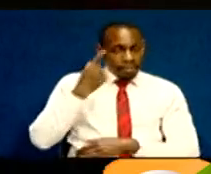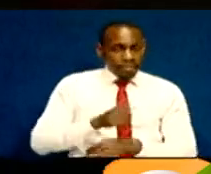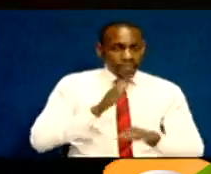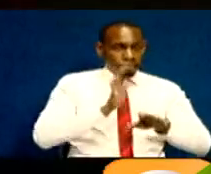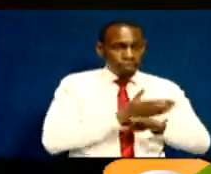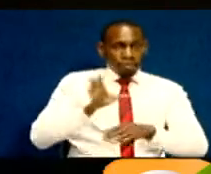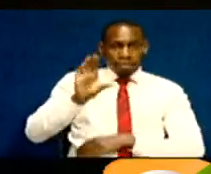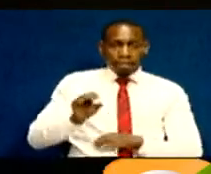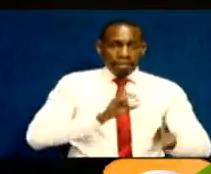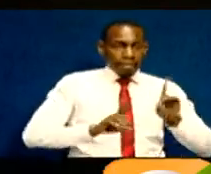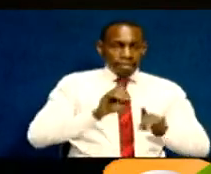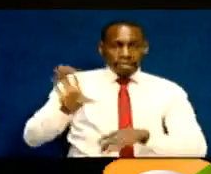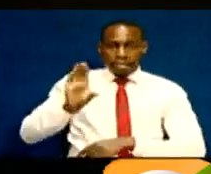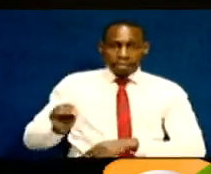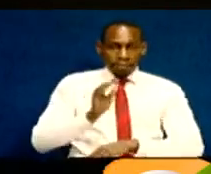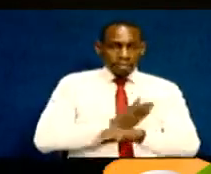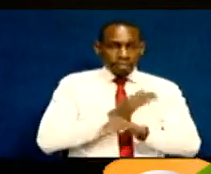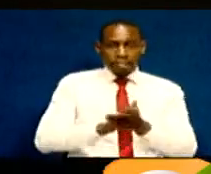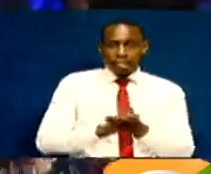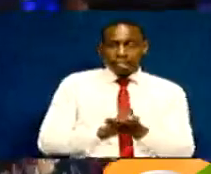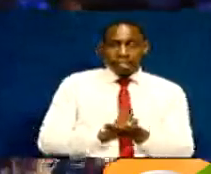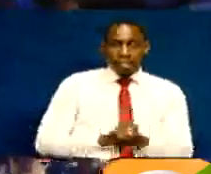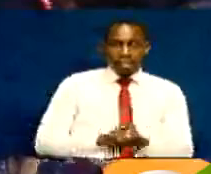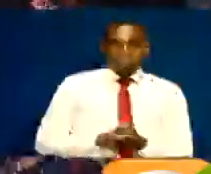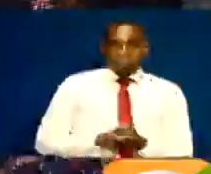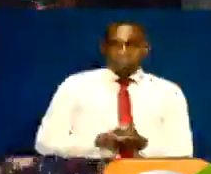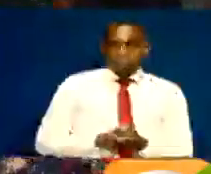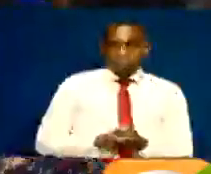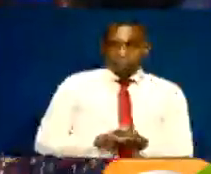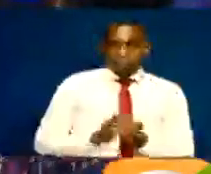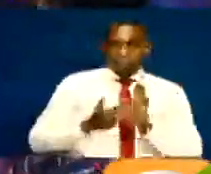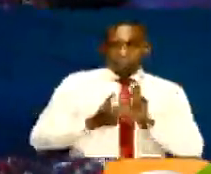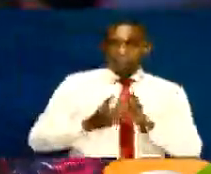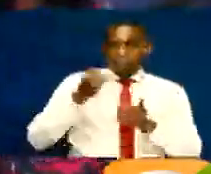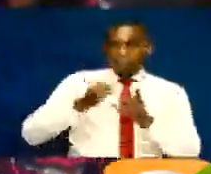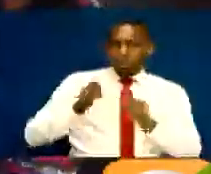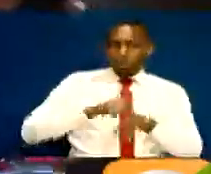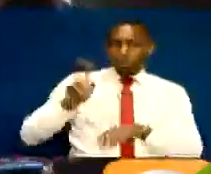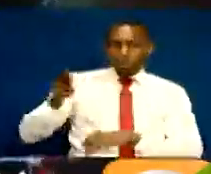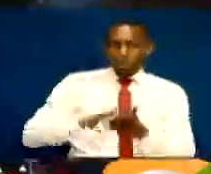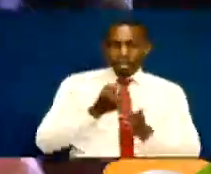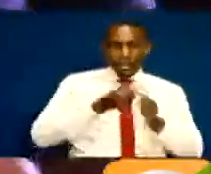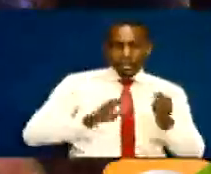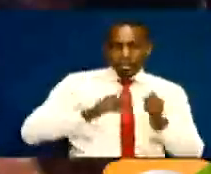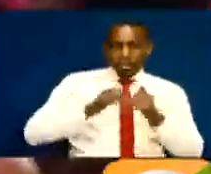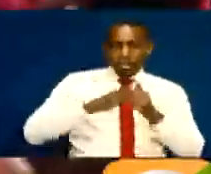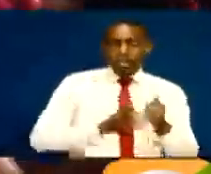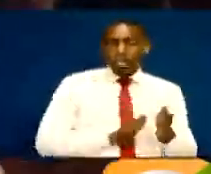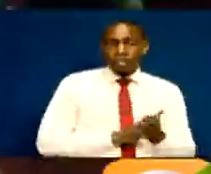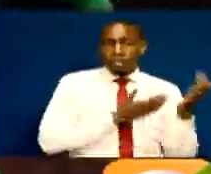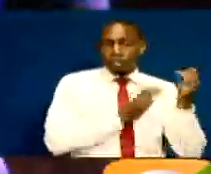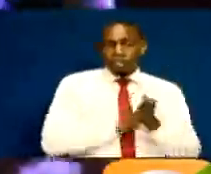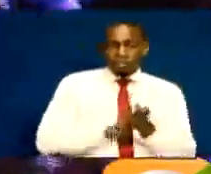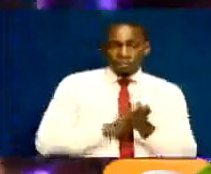ya rumba na miondoke ya rumba, ni mwanamziki nguli. Mbilia, who performed last in Kenya in 2019, is expected